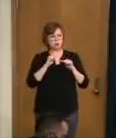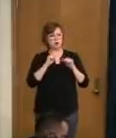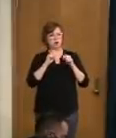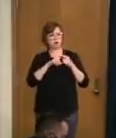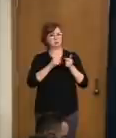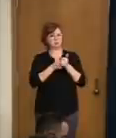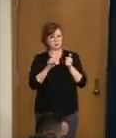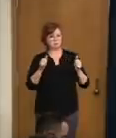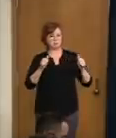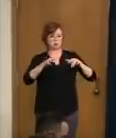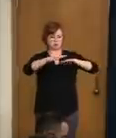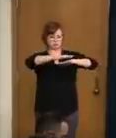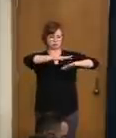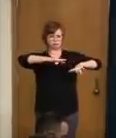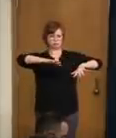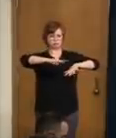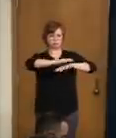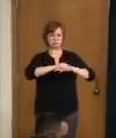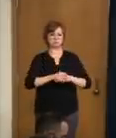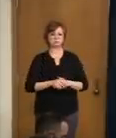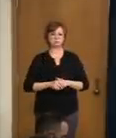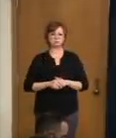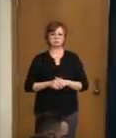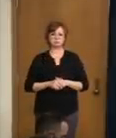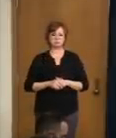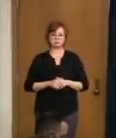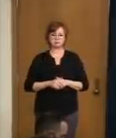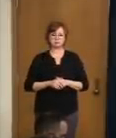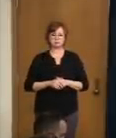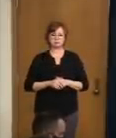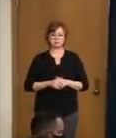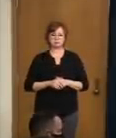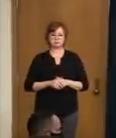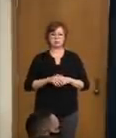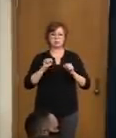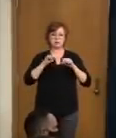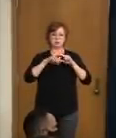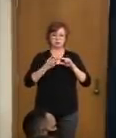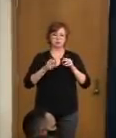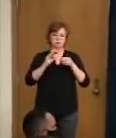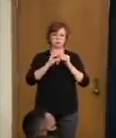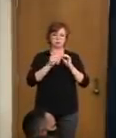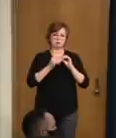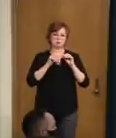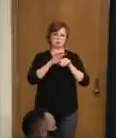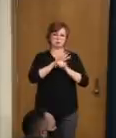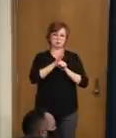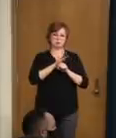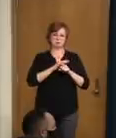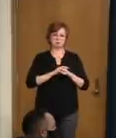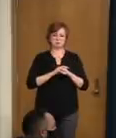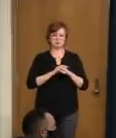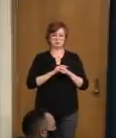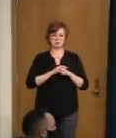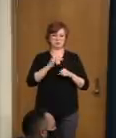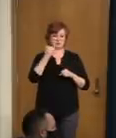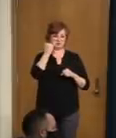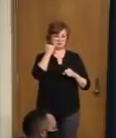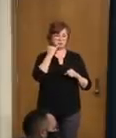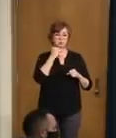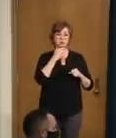the only tools we have collectively that can bring numbers down. And of course, the other option comes at significant